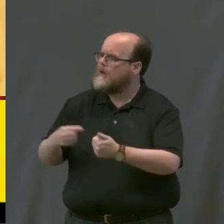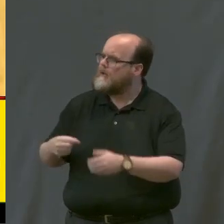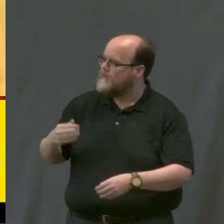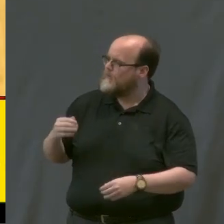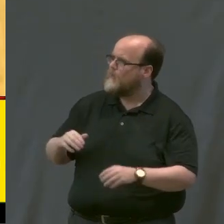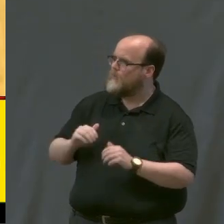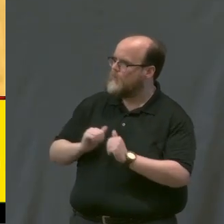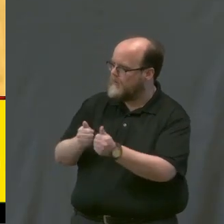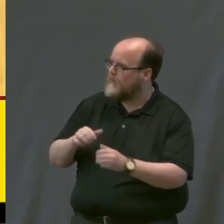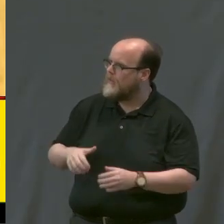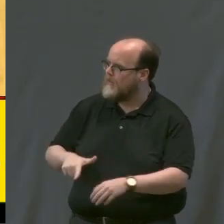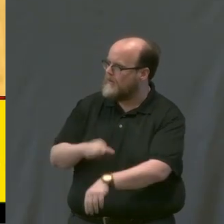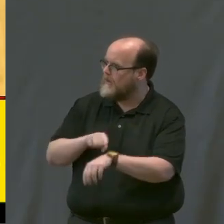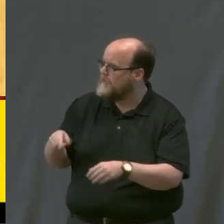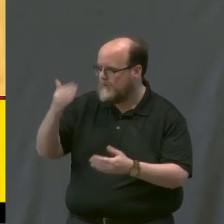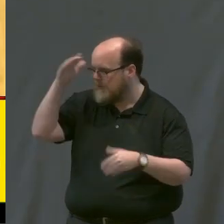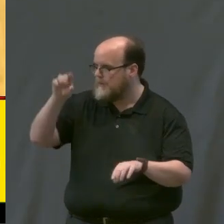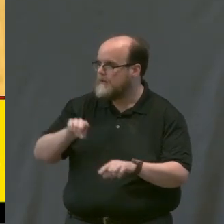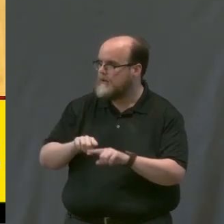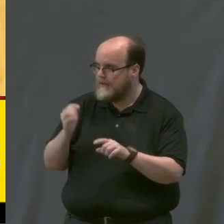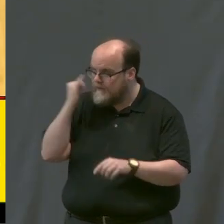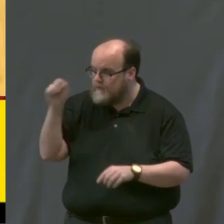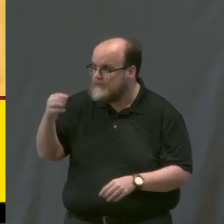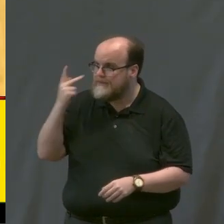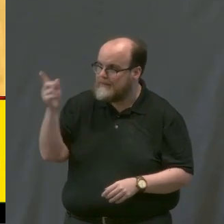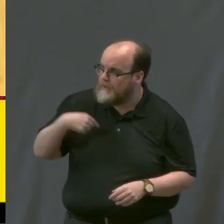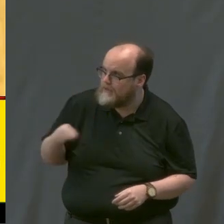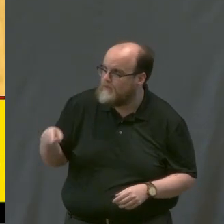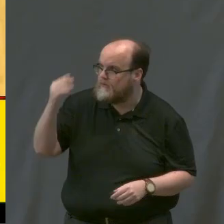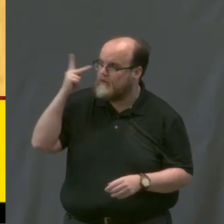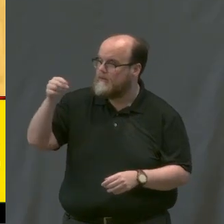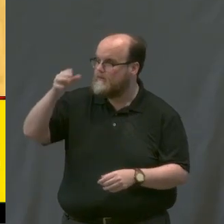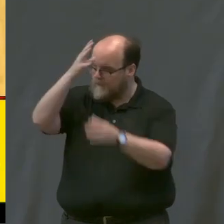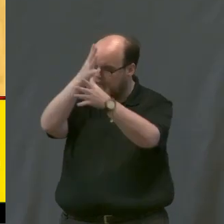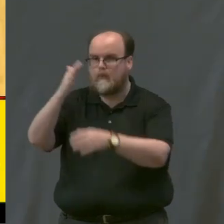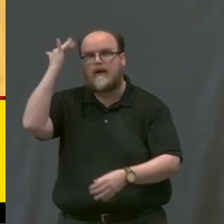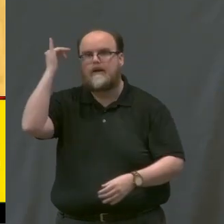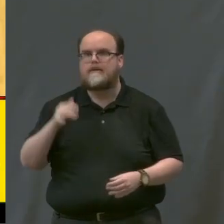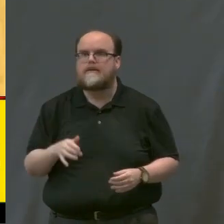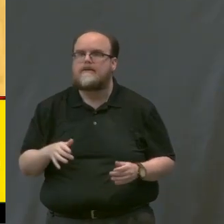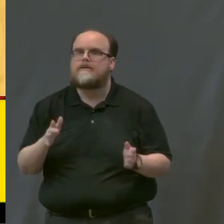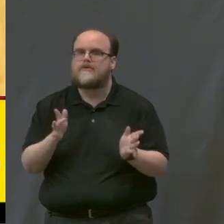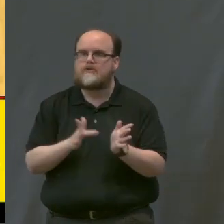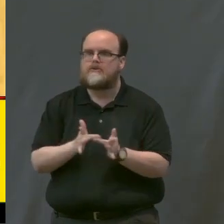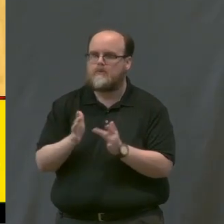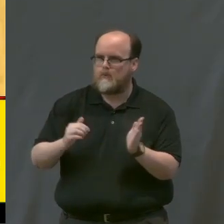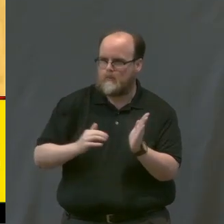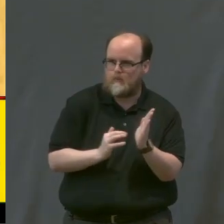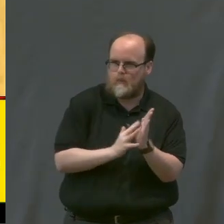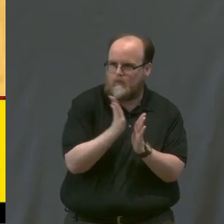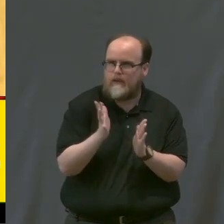me? If you've seen me, you have seen the Father. Why? Because Jesus is a reflection of the Father.